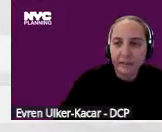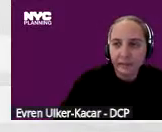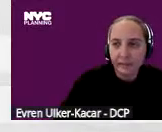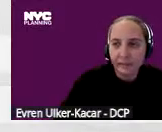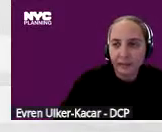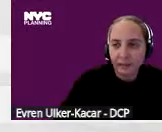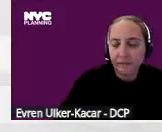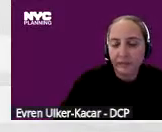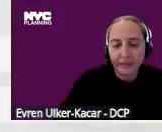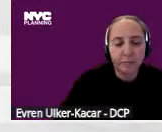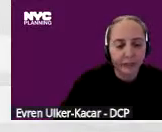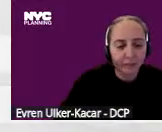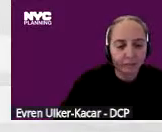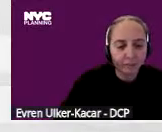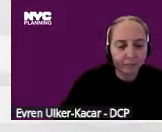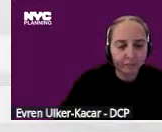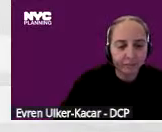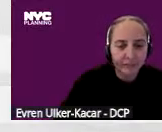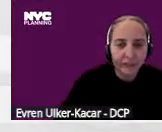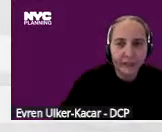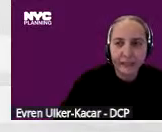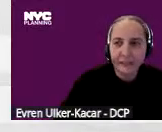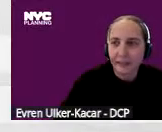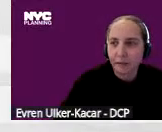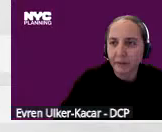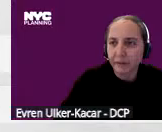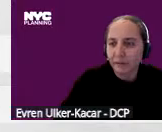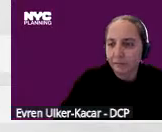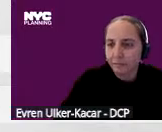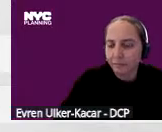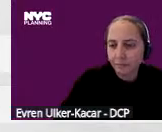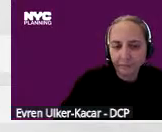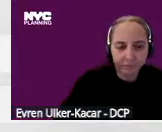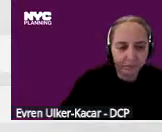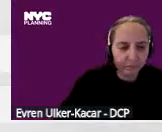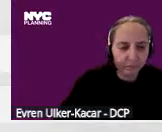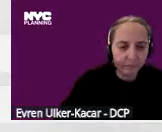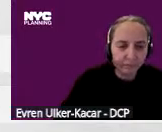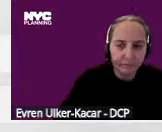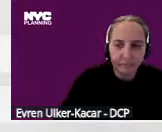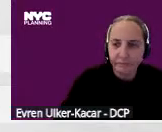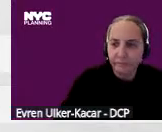provided live in this meeting. Next slide, please.